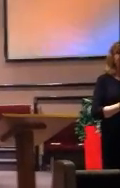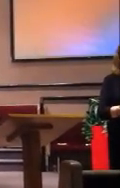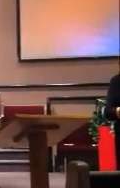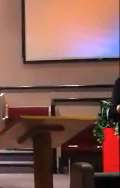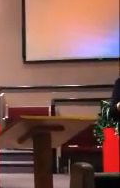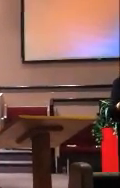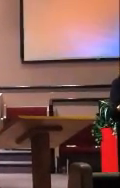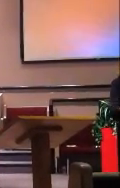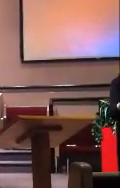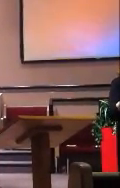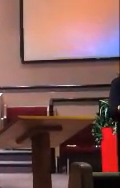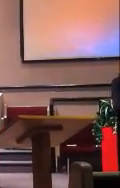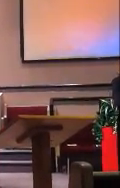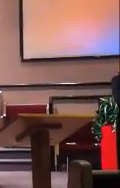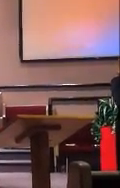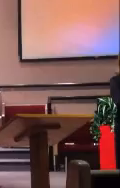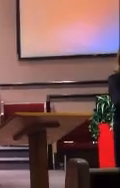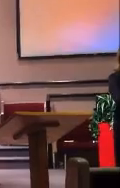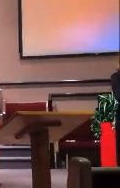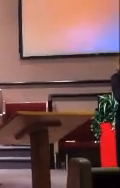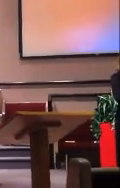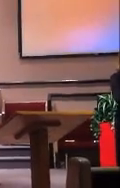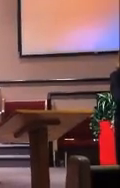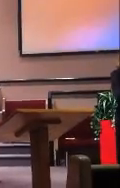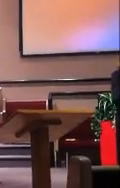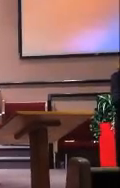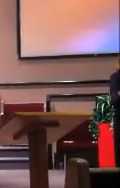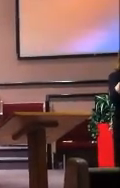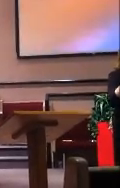And we still only have one worship service on Sunday.